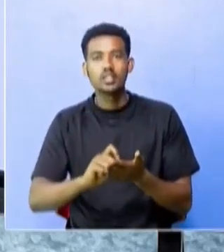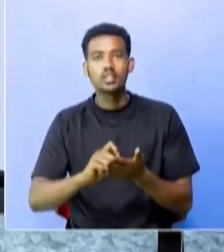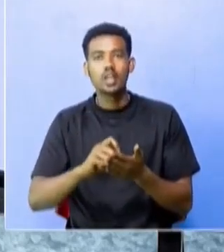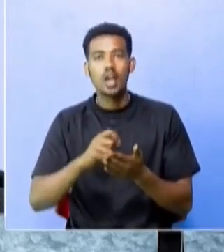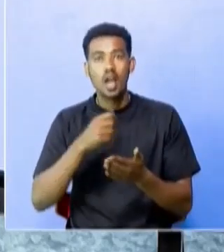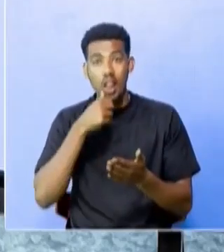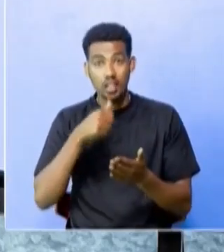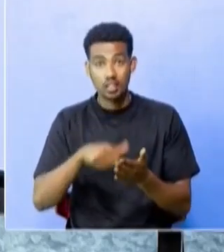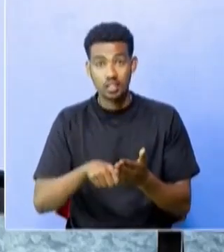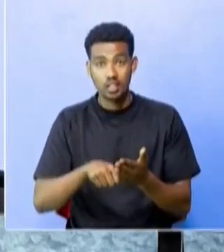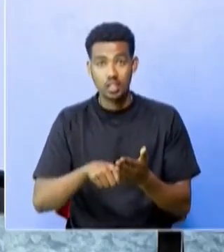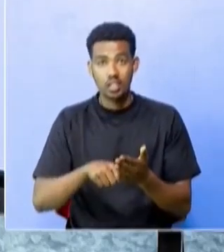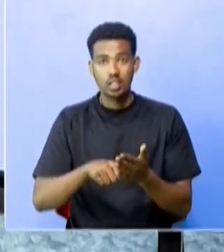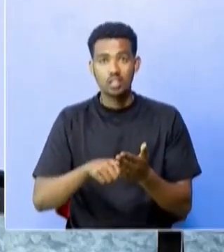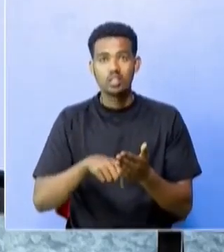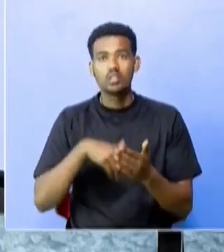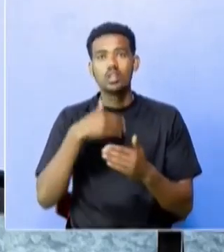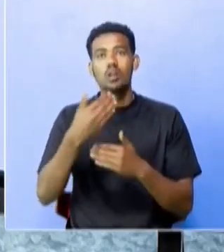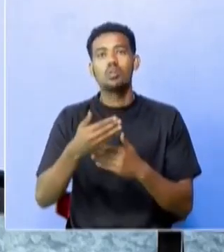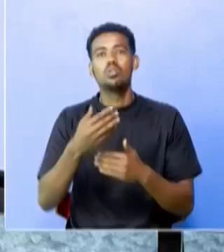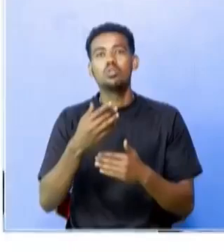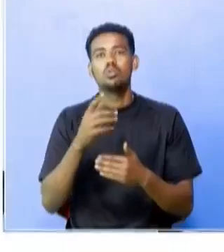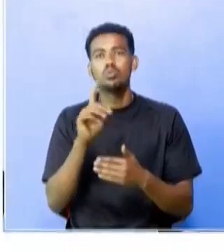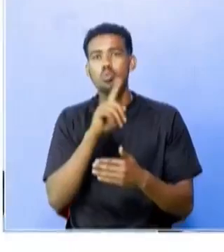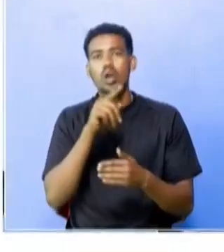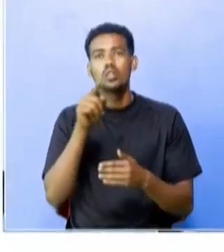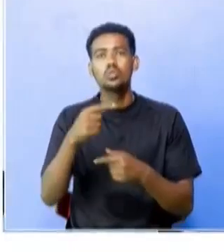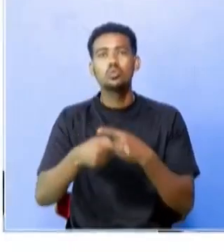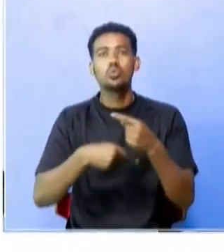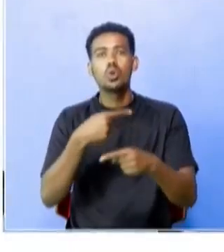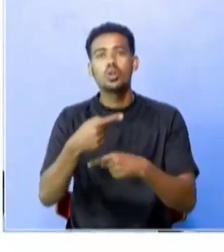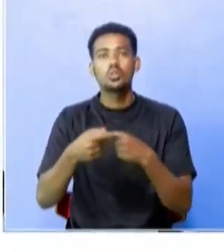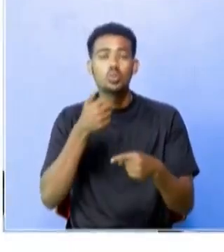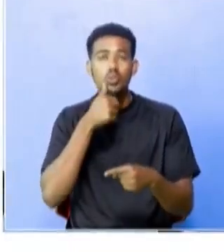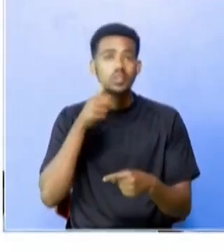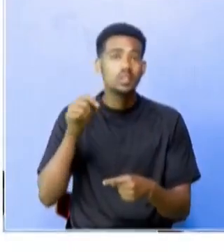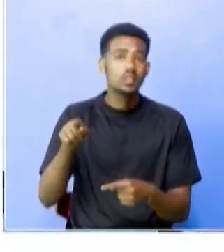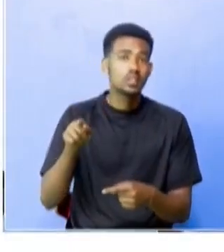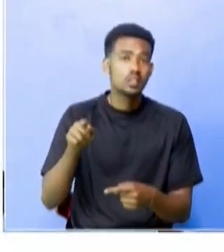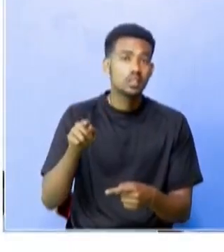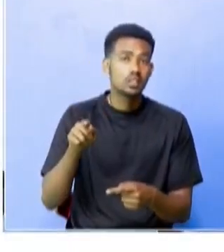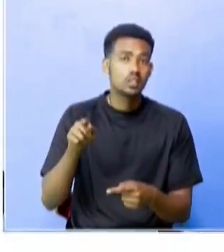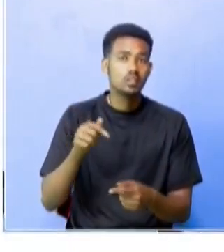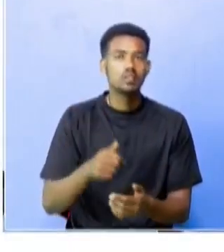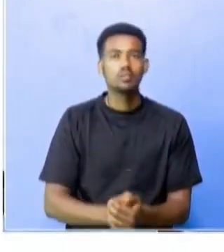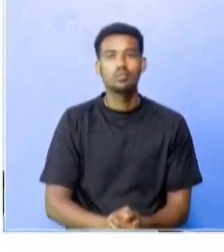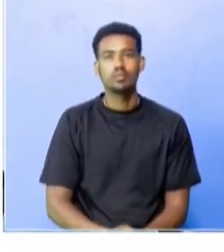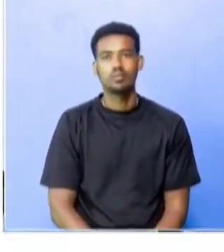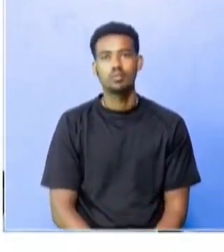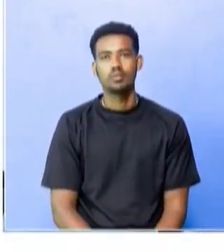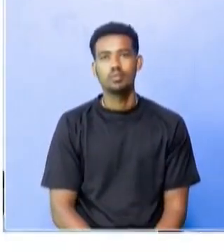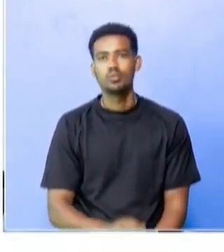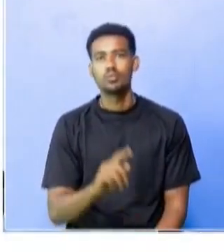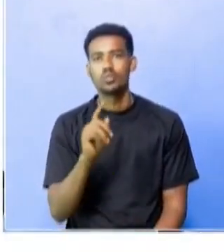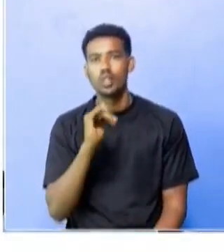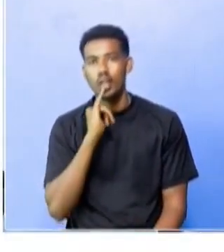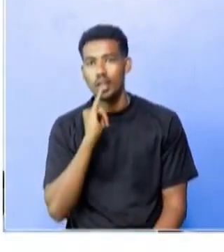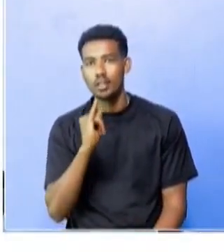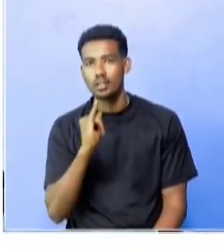So what you are going to say and write? She, what